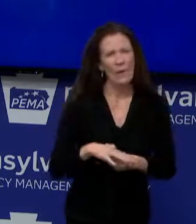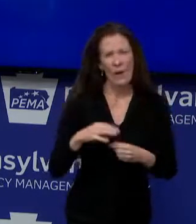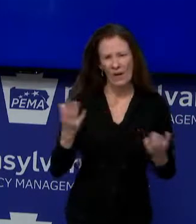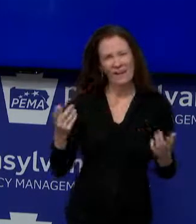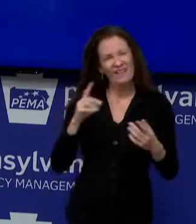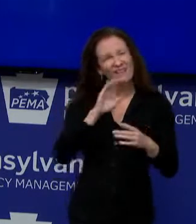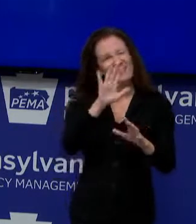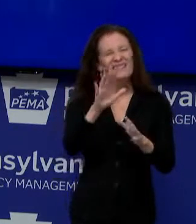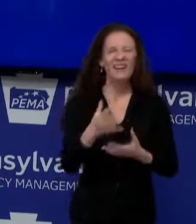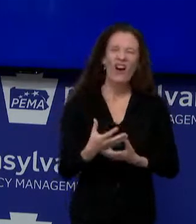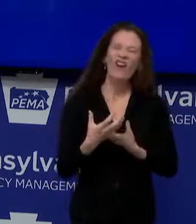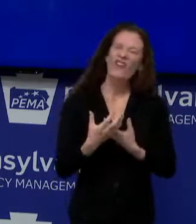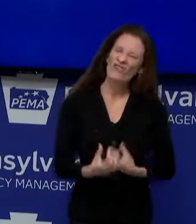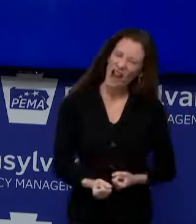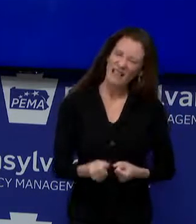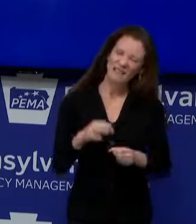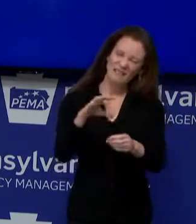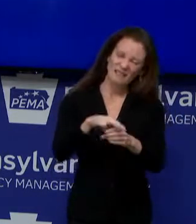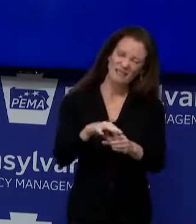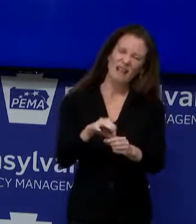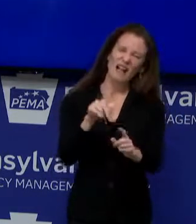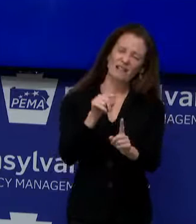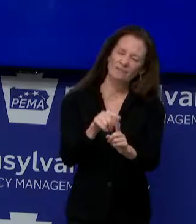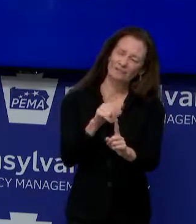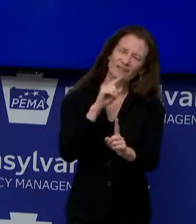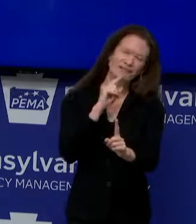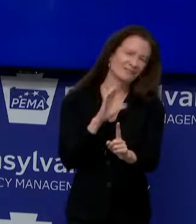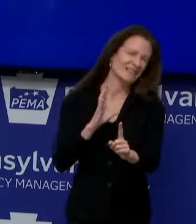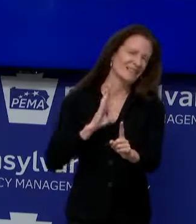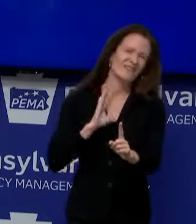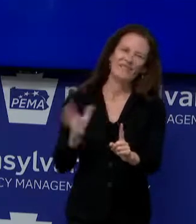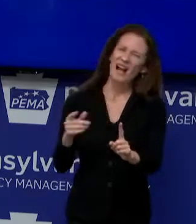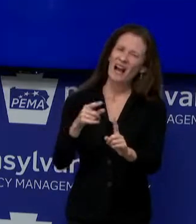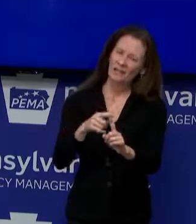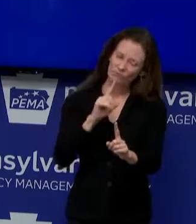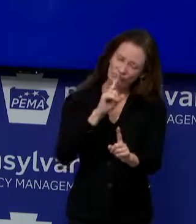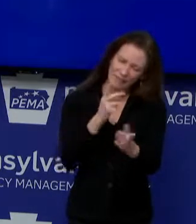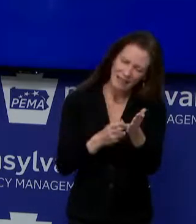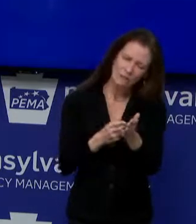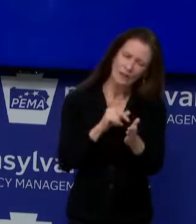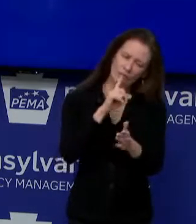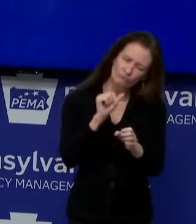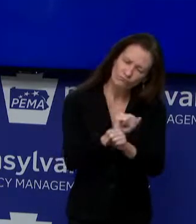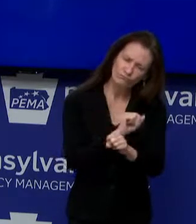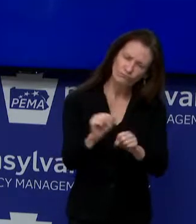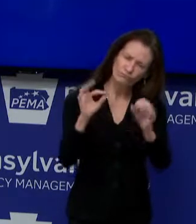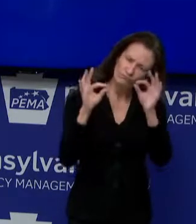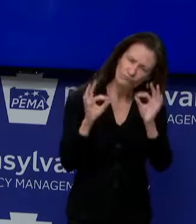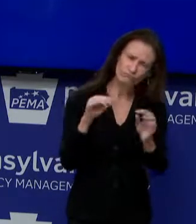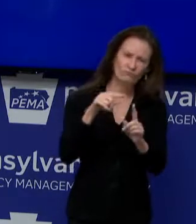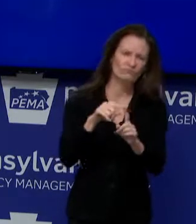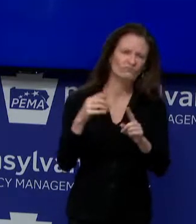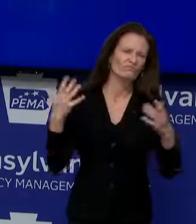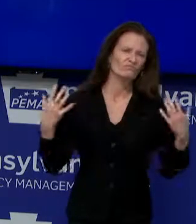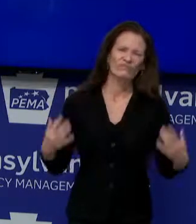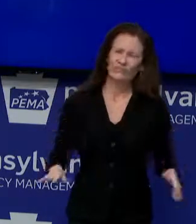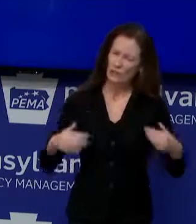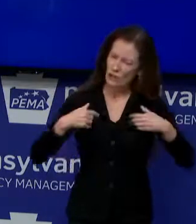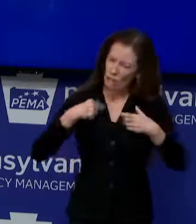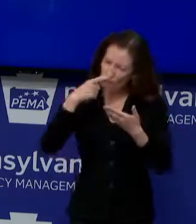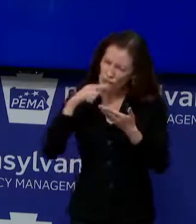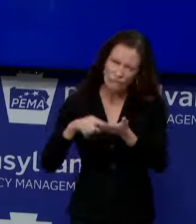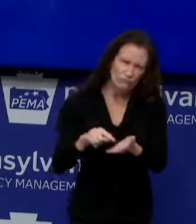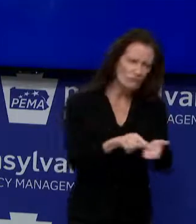of our elections. Confidence that we do everything we can to count legitimately cast votes